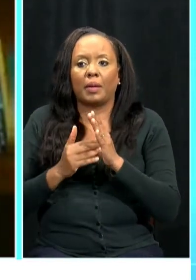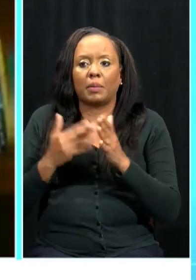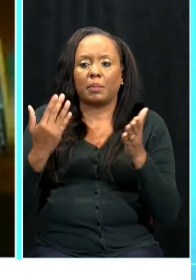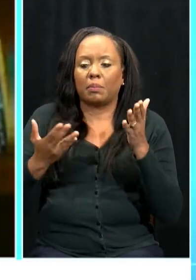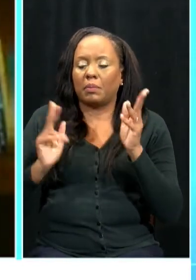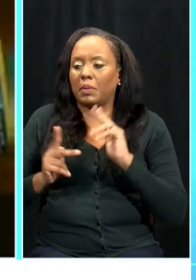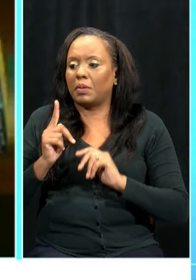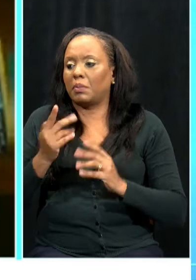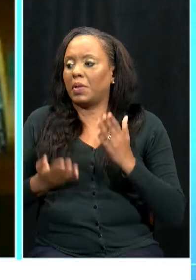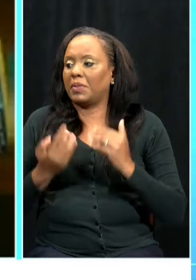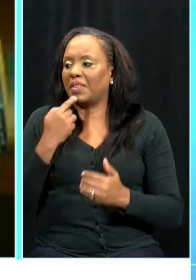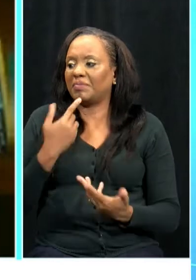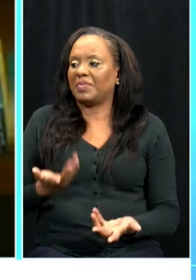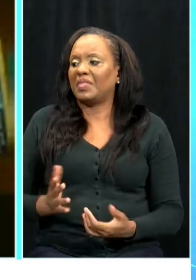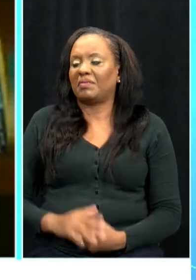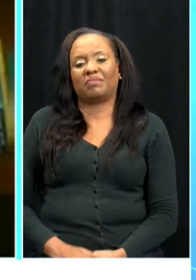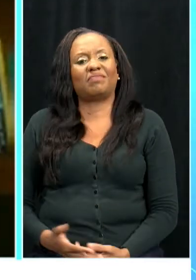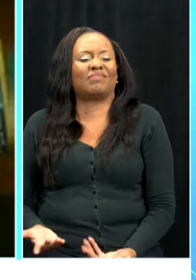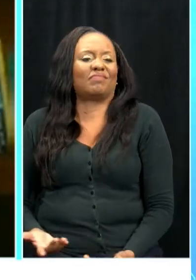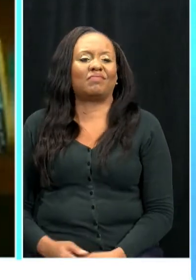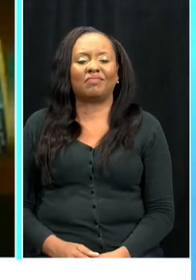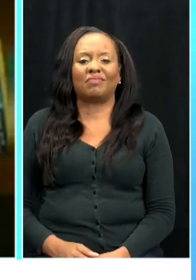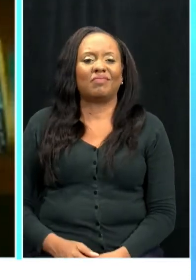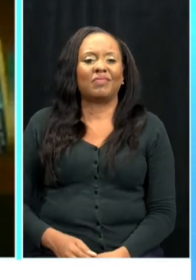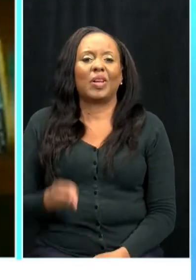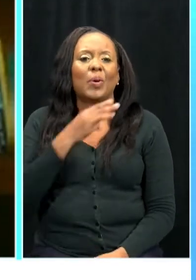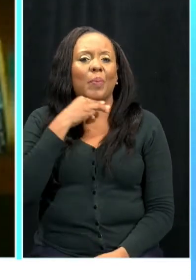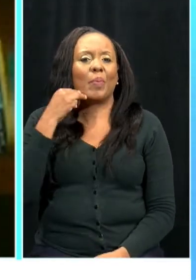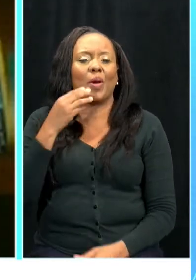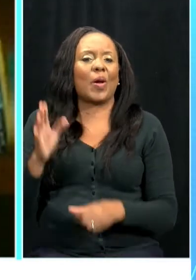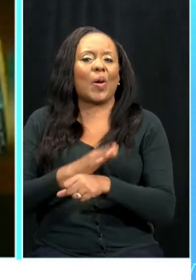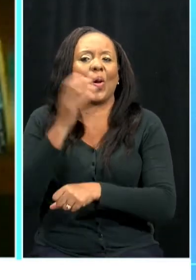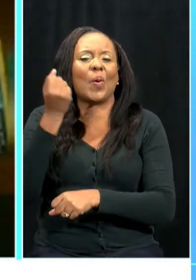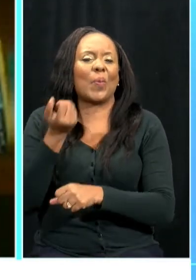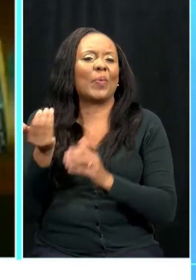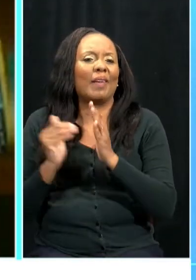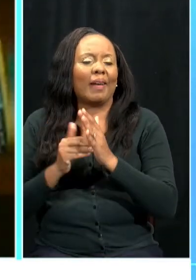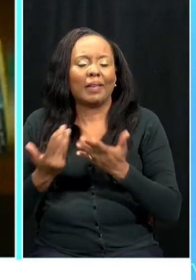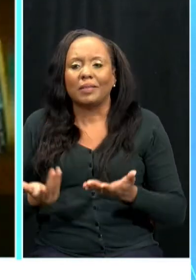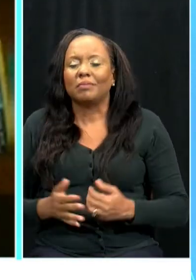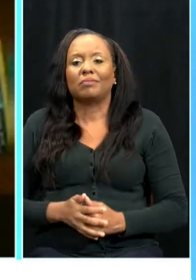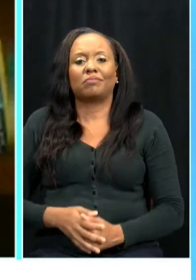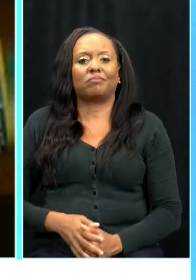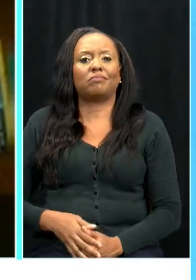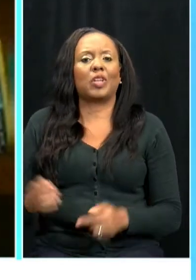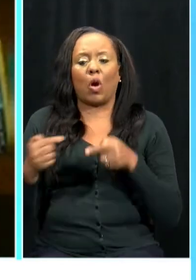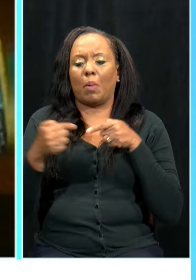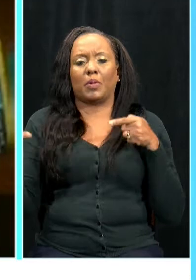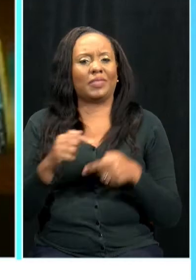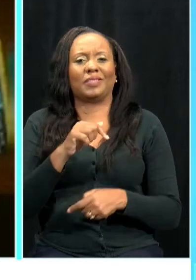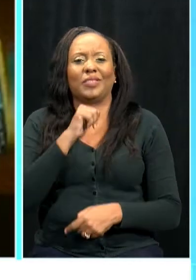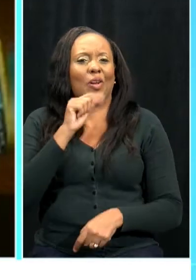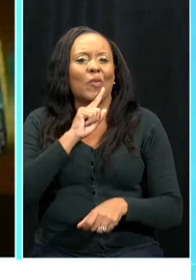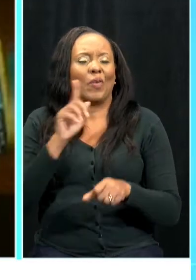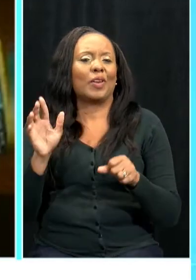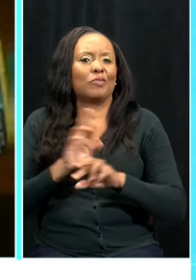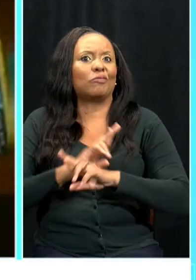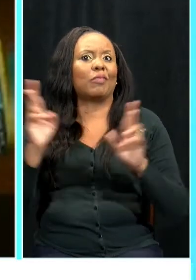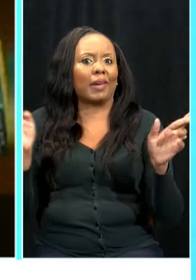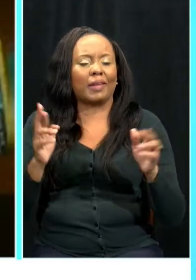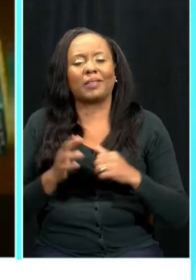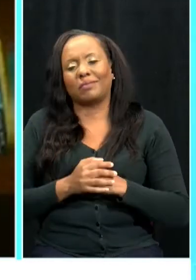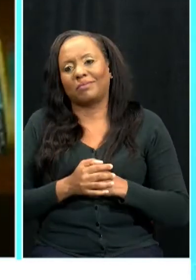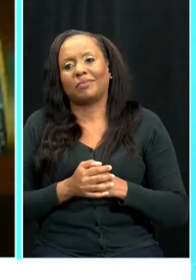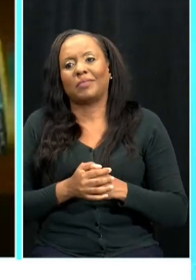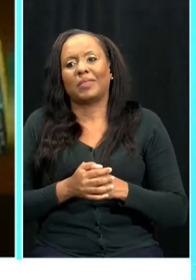people might just assume it's already a fait accompli. The opposition appears not to be fully ready, and therefore the motivation to come out and